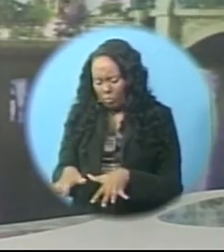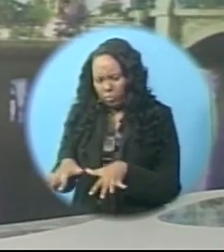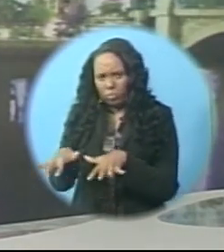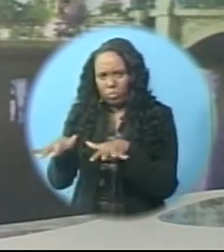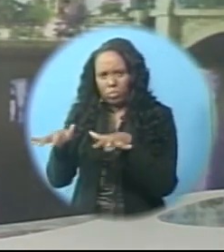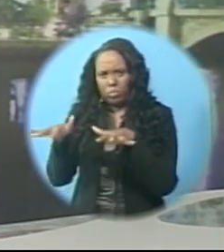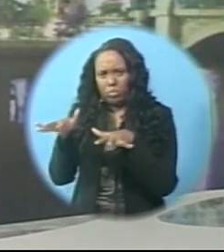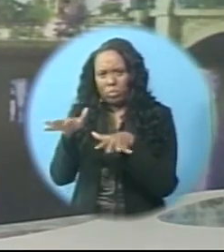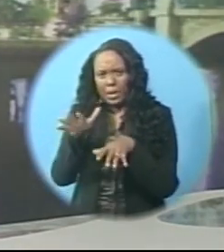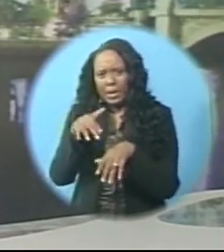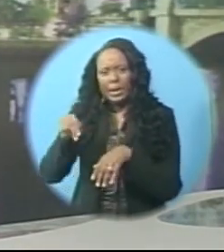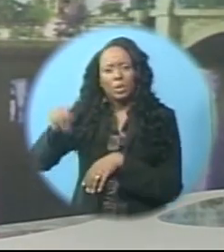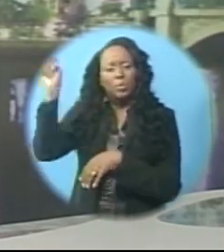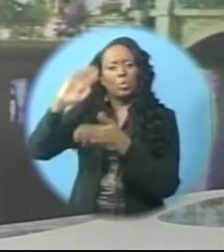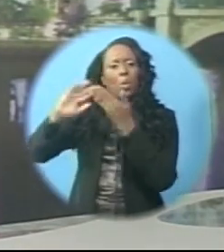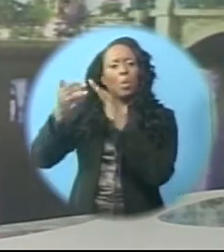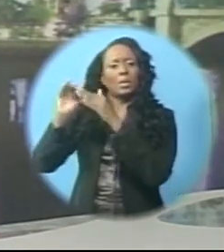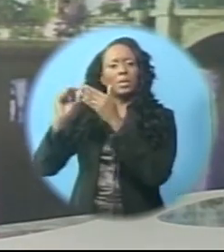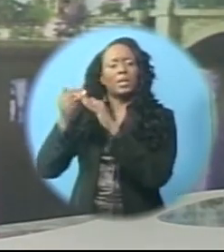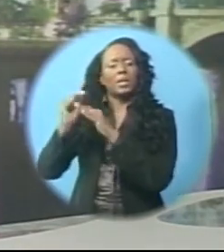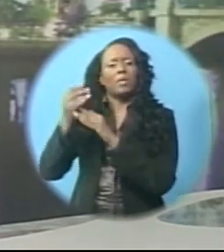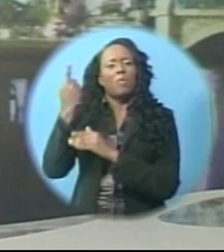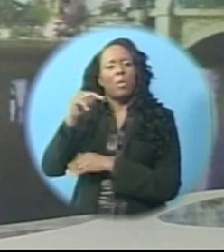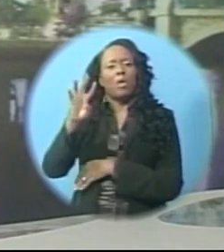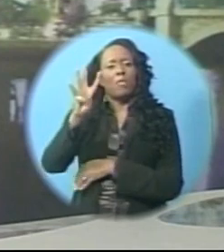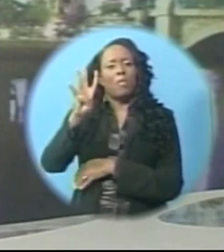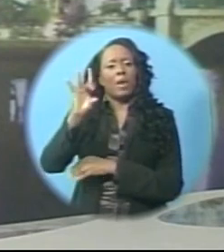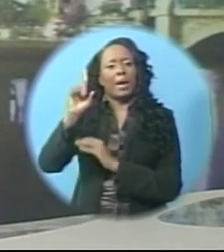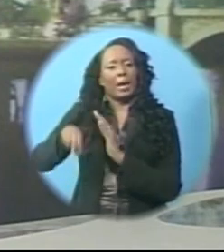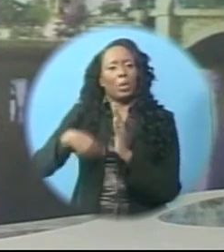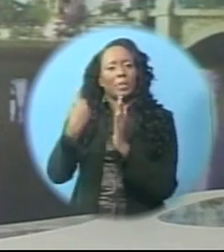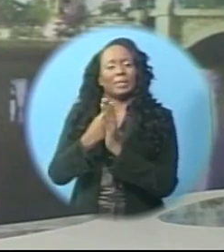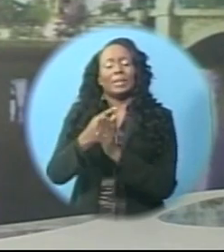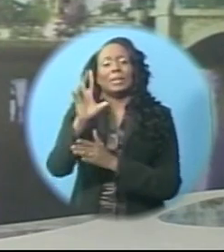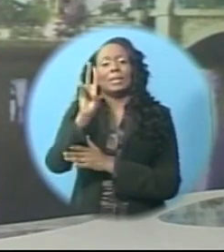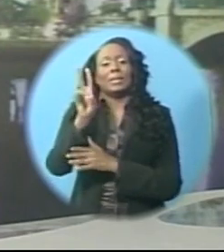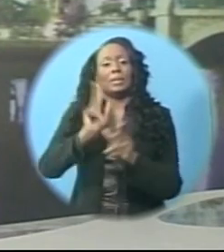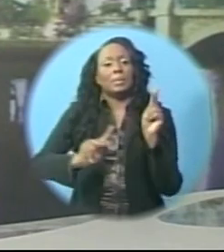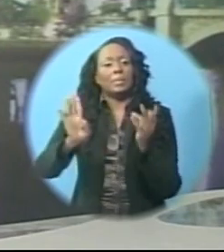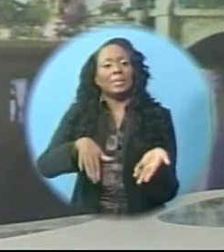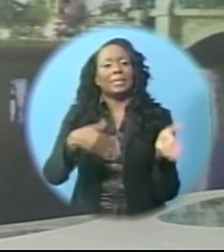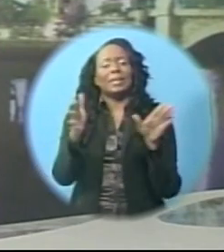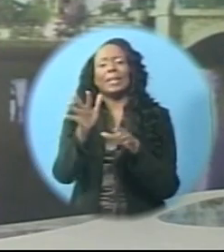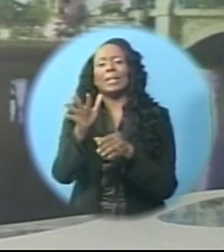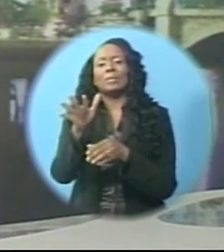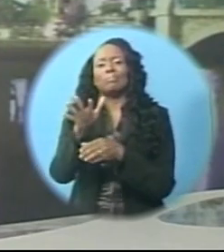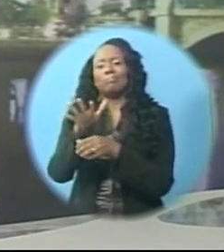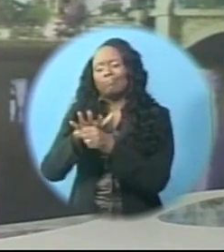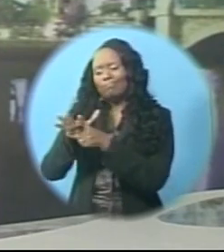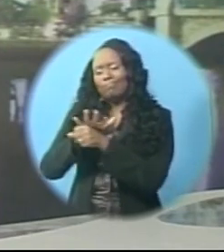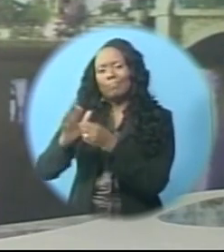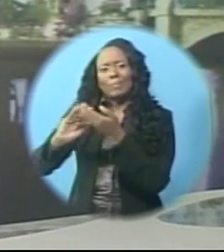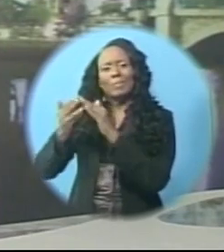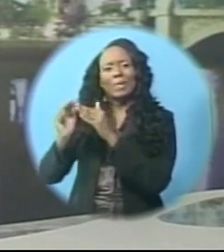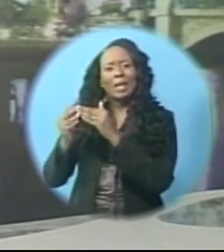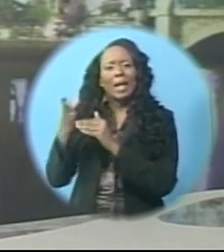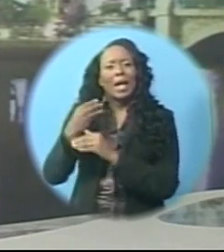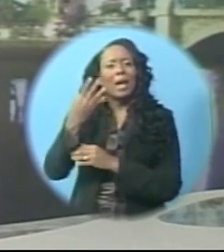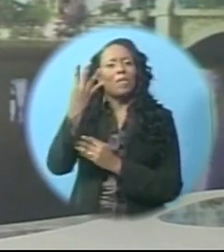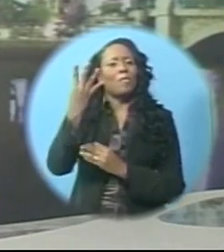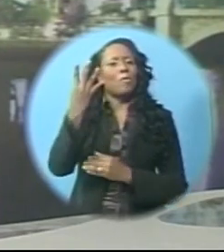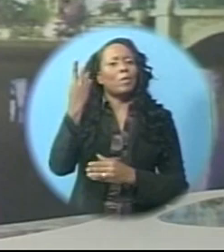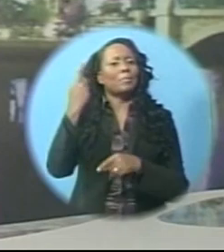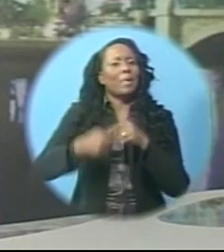of Cap-Haïtien over the previous 48 hours. 7 people died in and around that city and 4 were missing. The